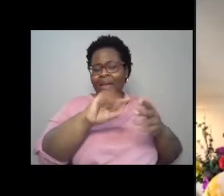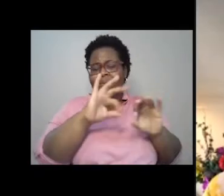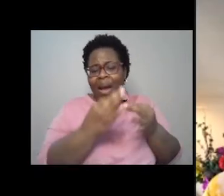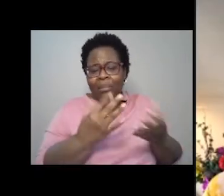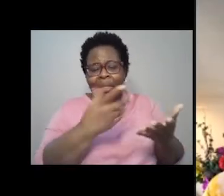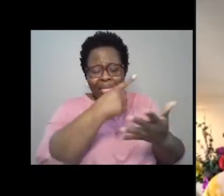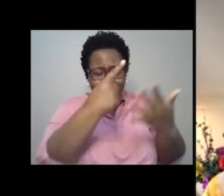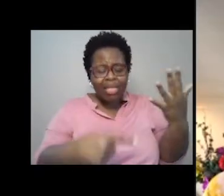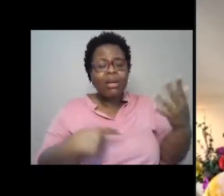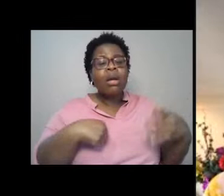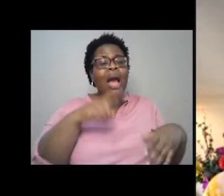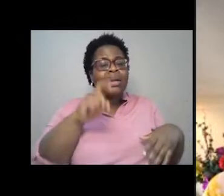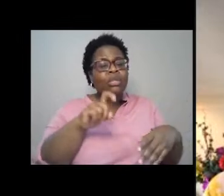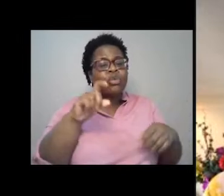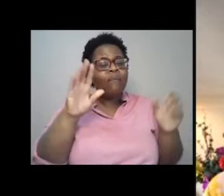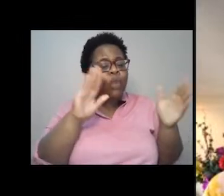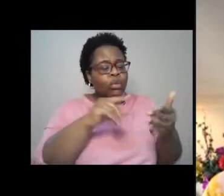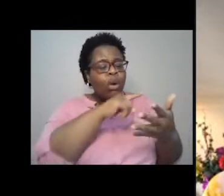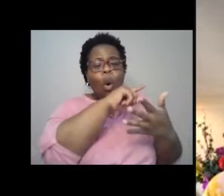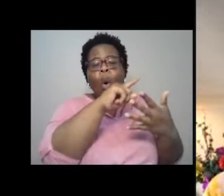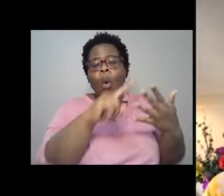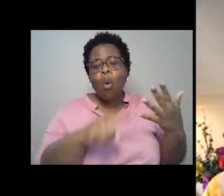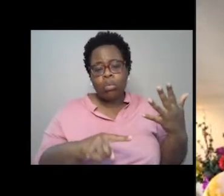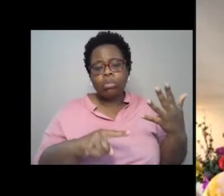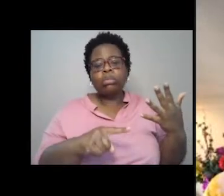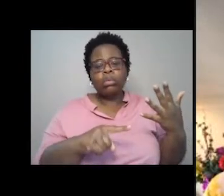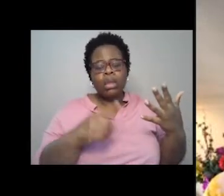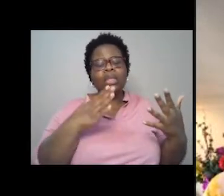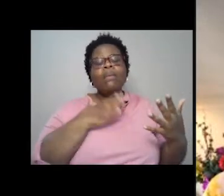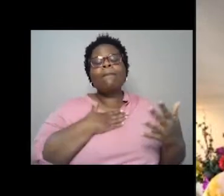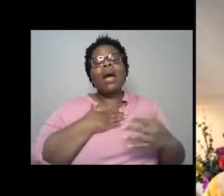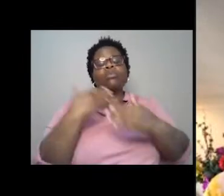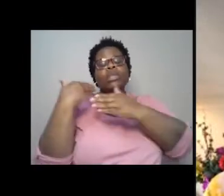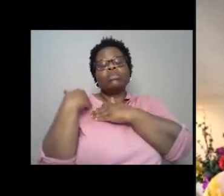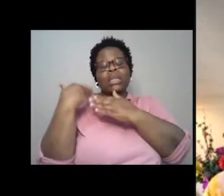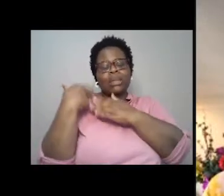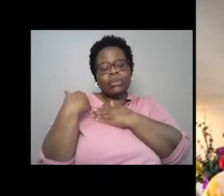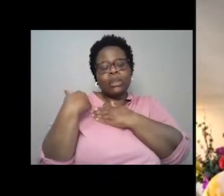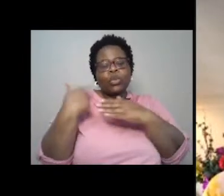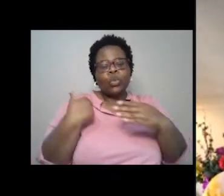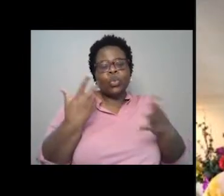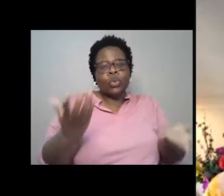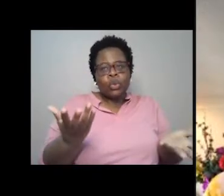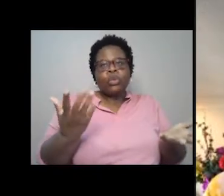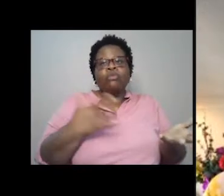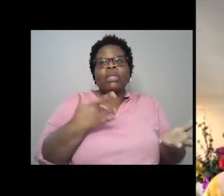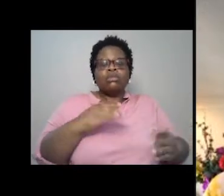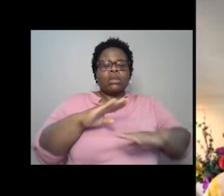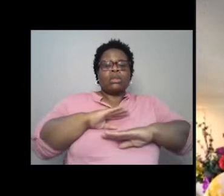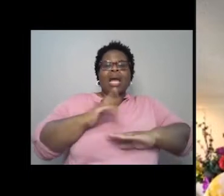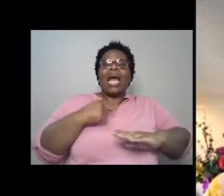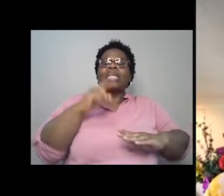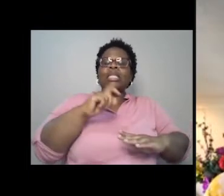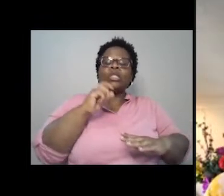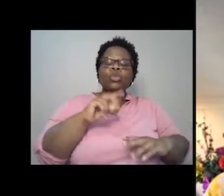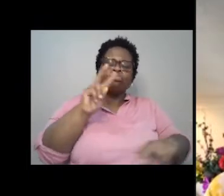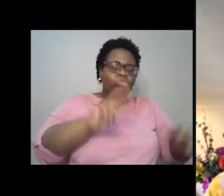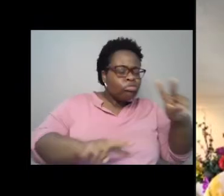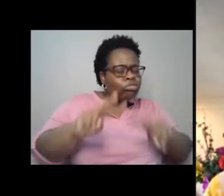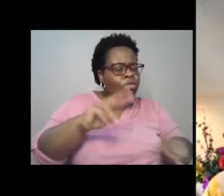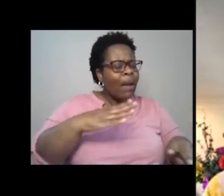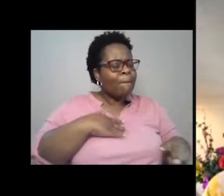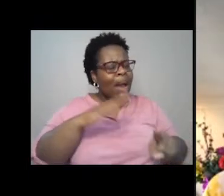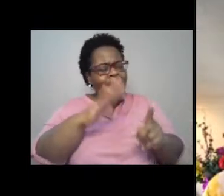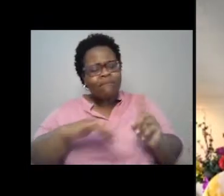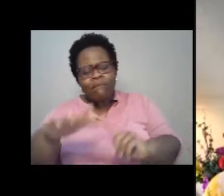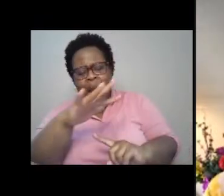life and every season of my life. It is my responsibility to fulfill my cup. I have to look at it and say, what's my